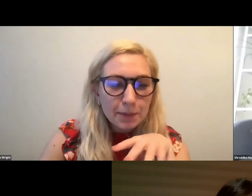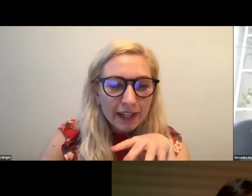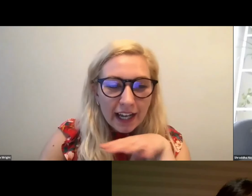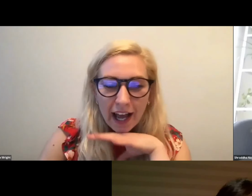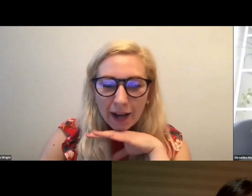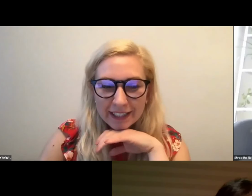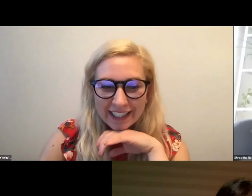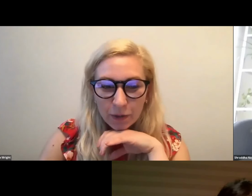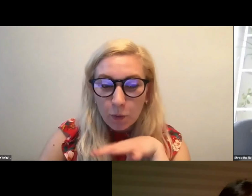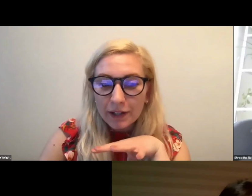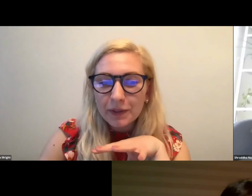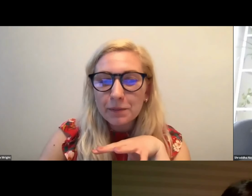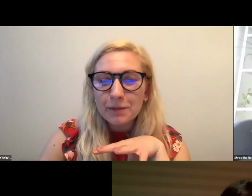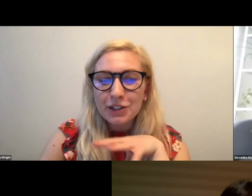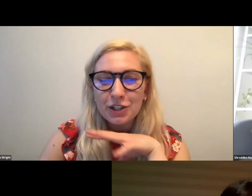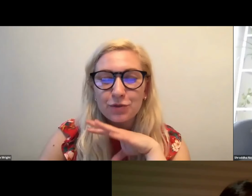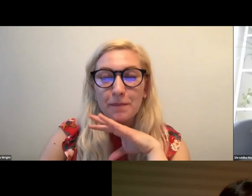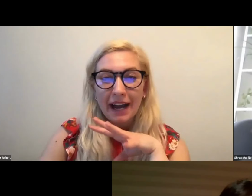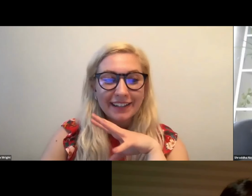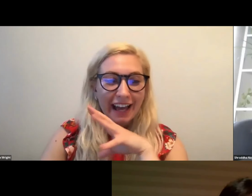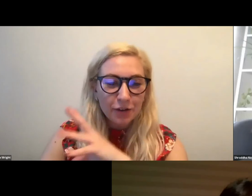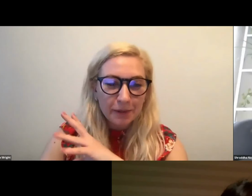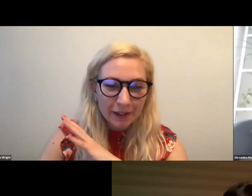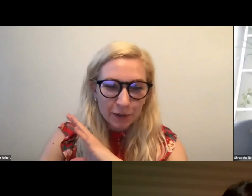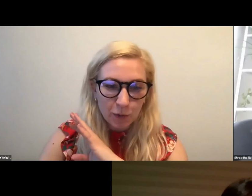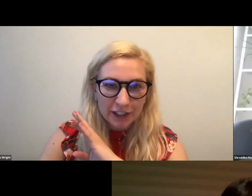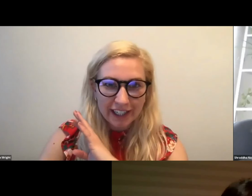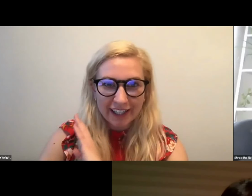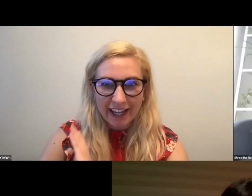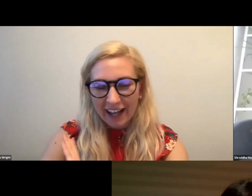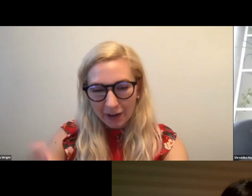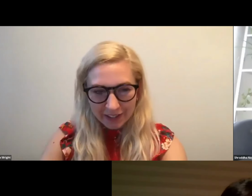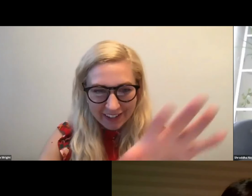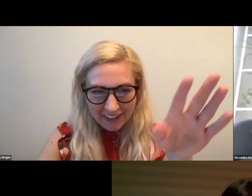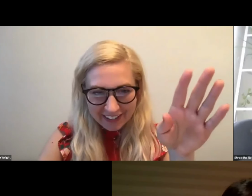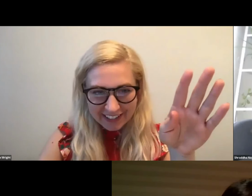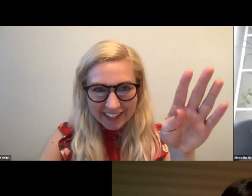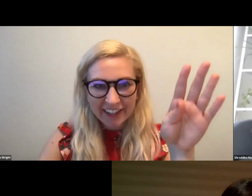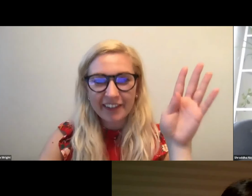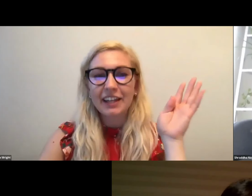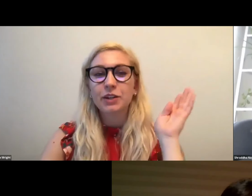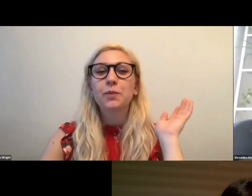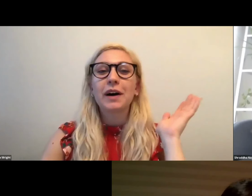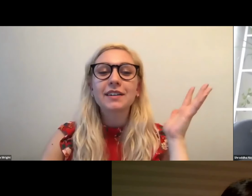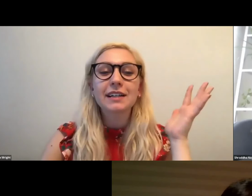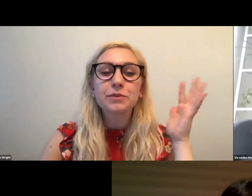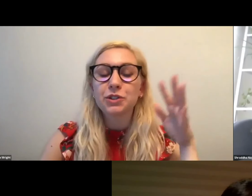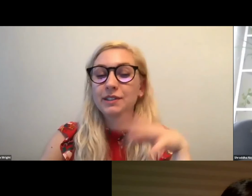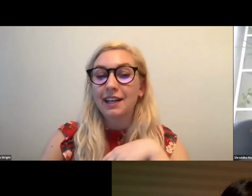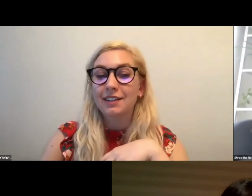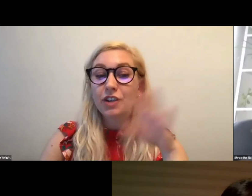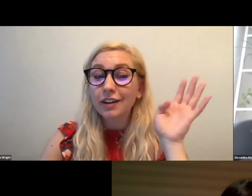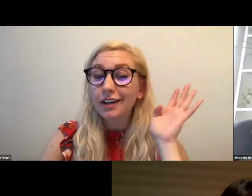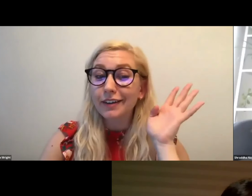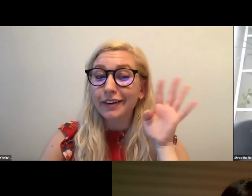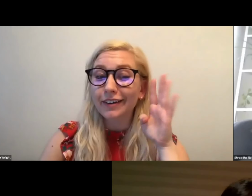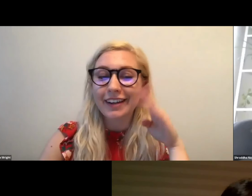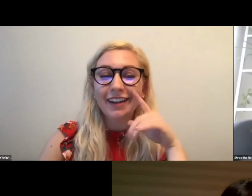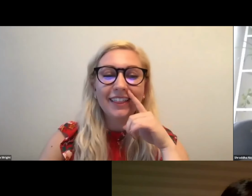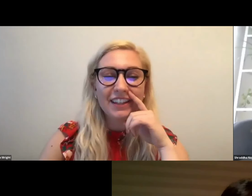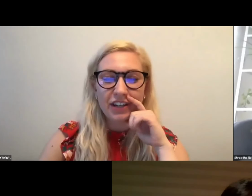at this point, I want to take one quick moment to just remind everybody who's watching out in the audience here that you're welcome to say